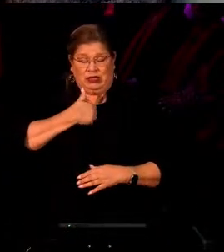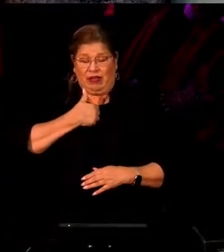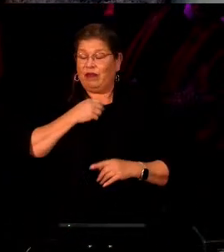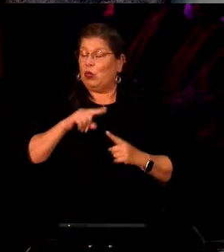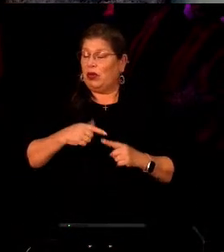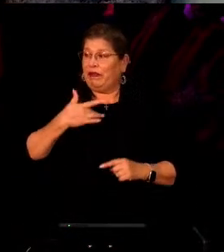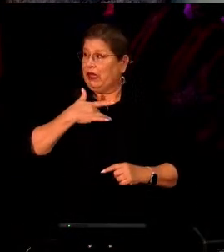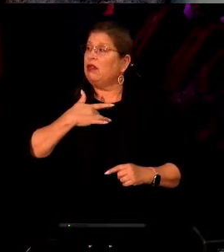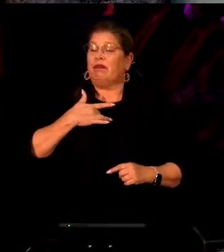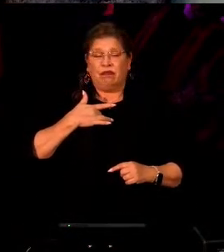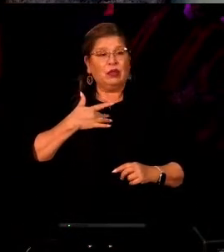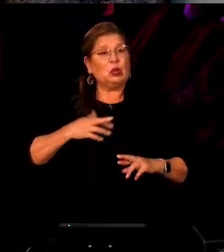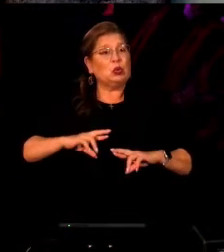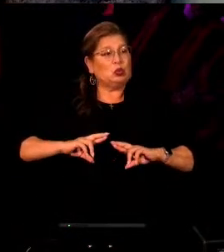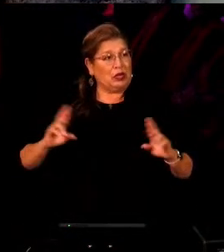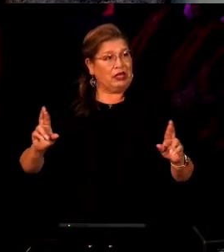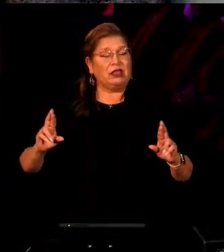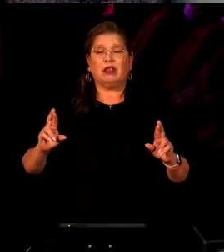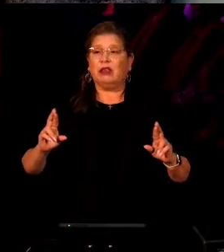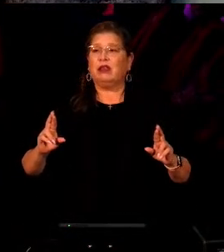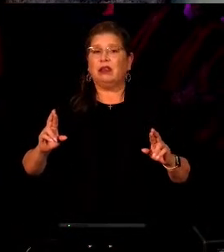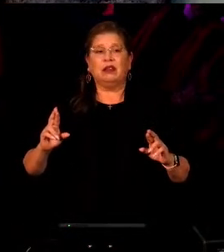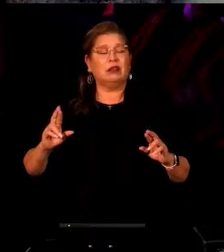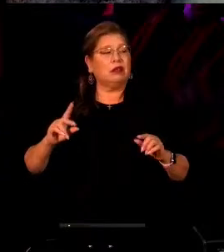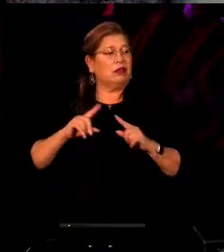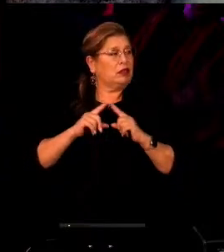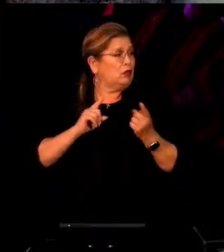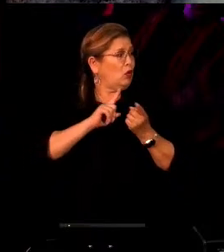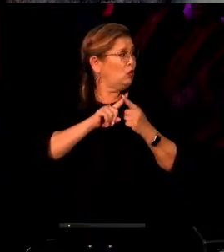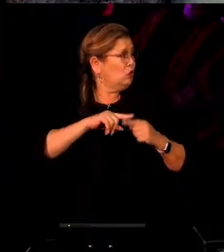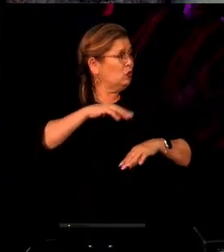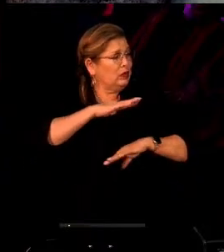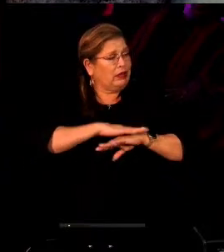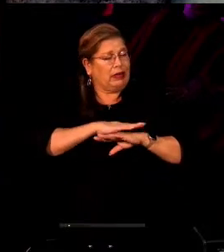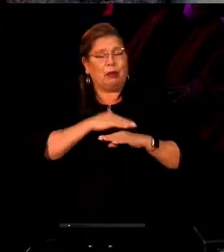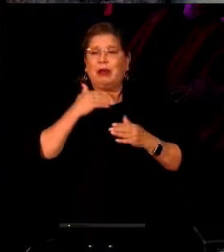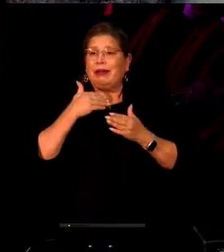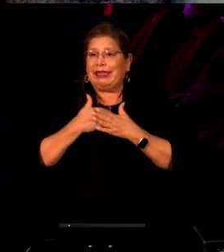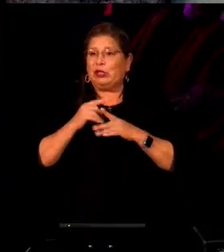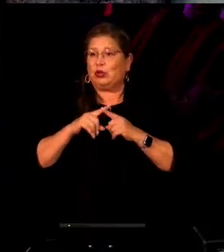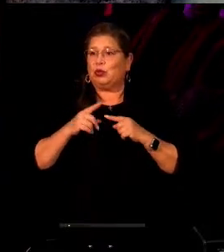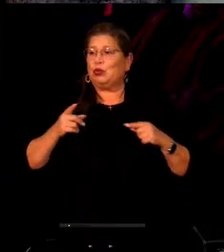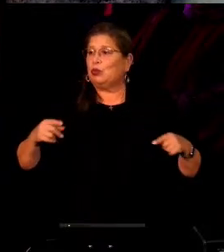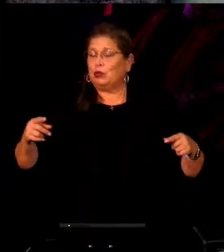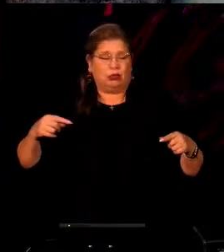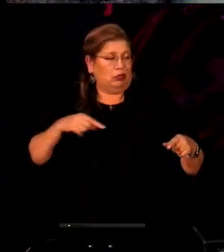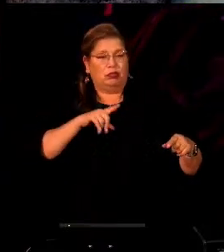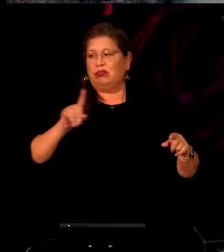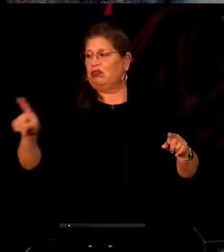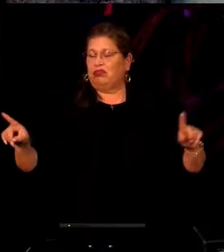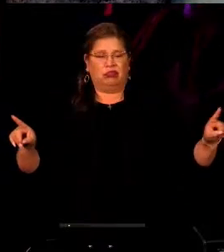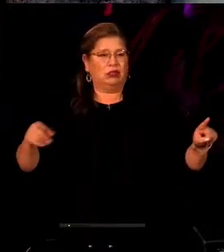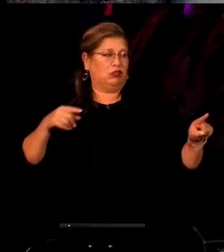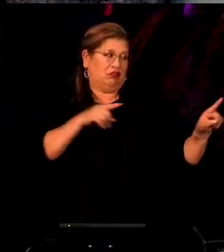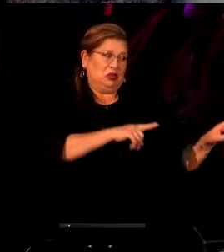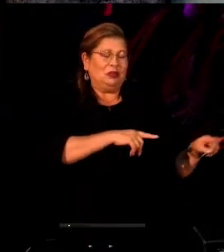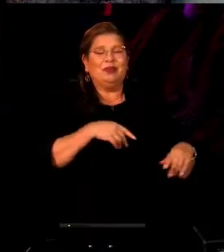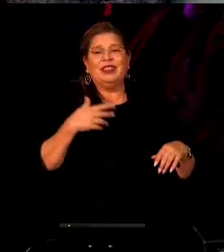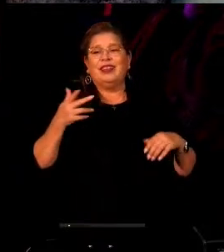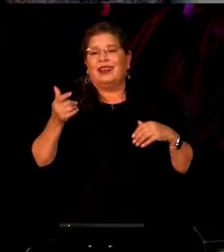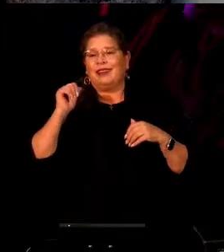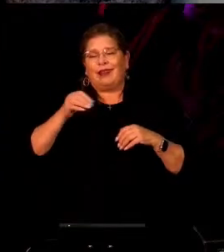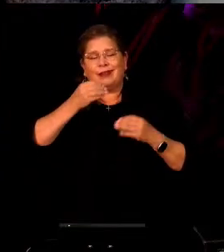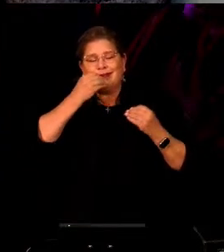ready, to go to the table nearest you, and you'll be given the communion elements. You can